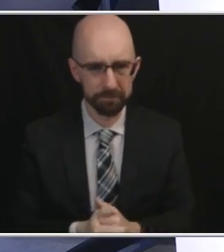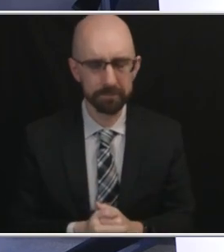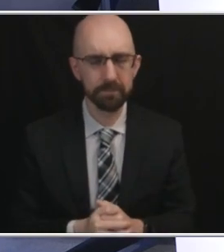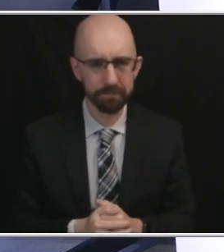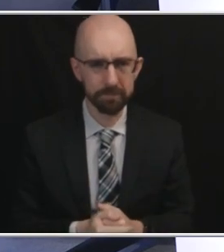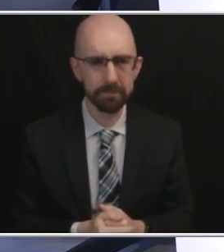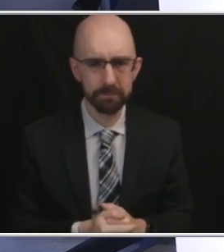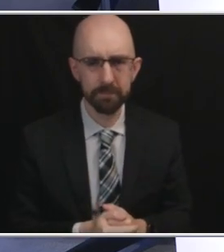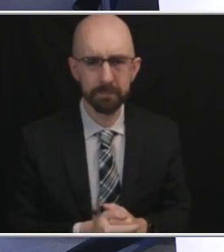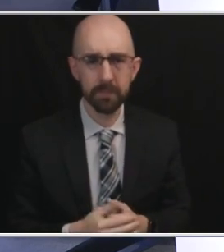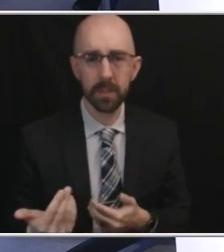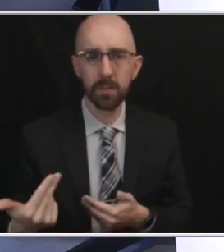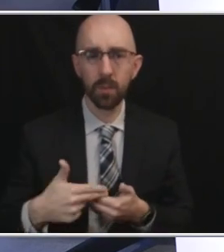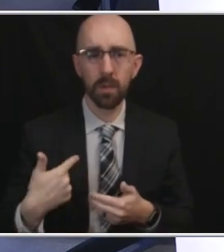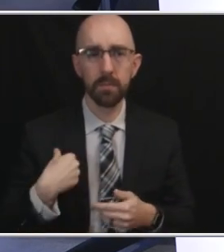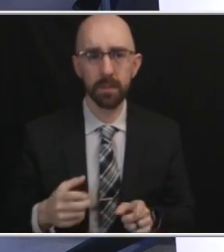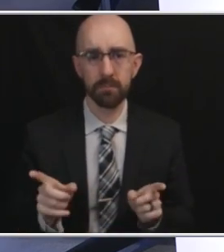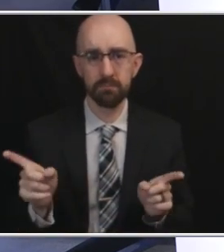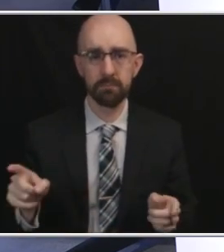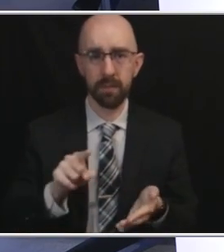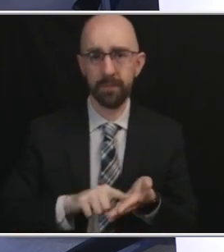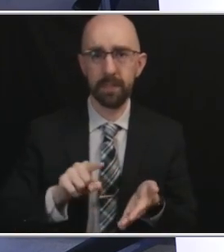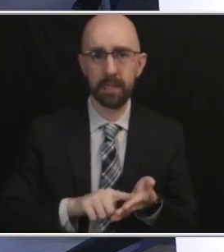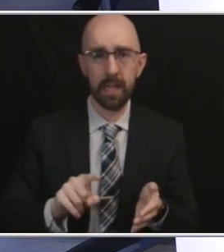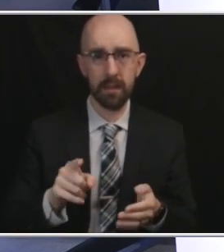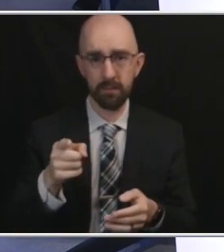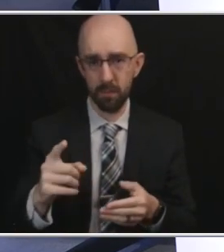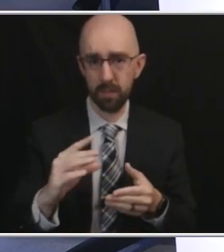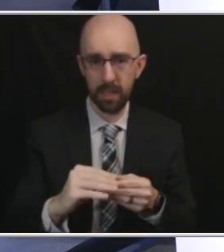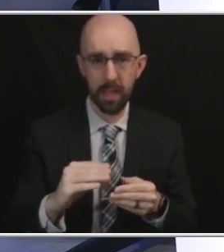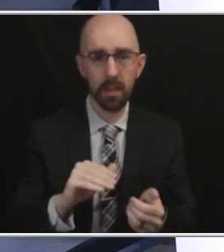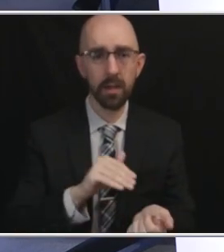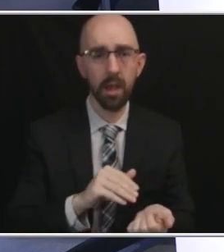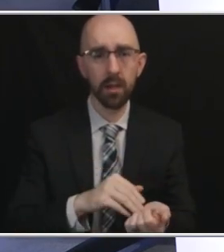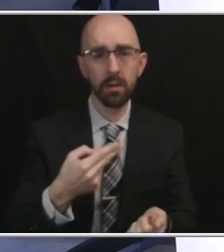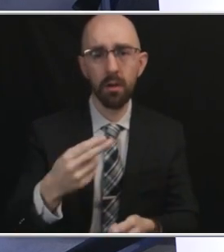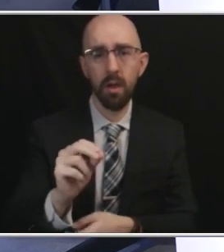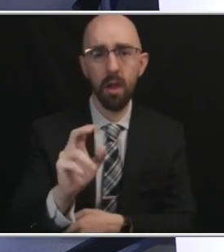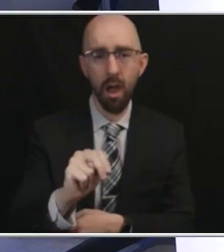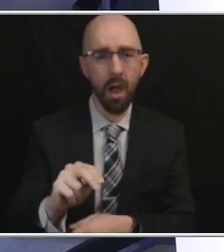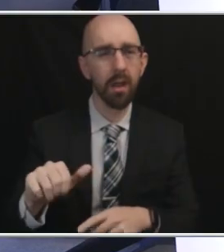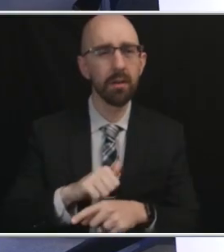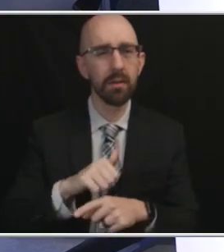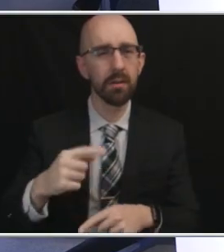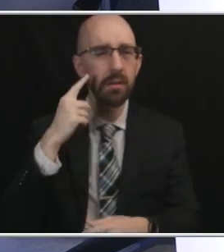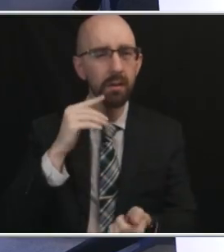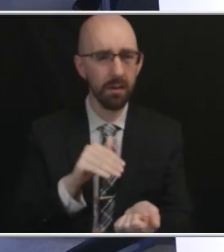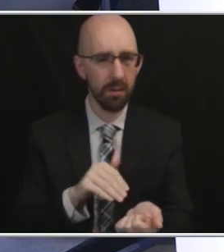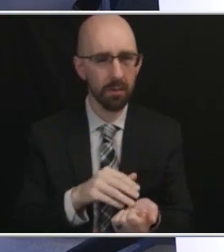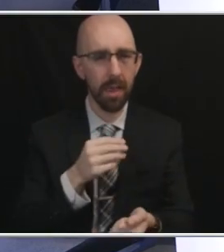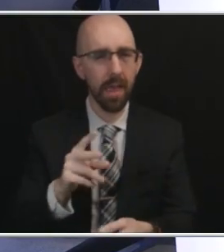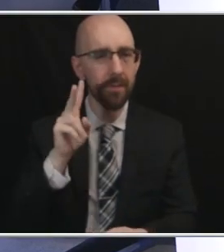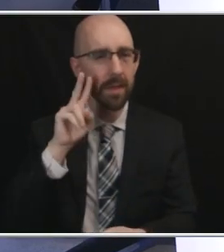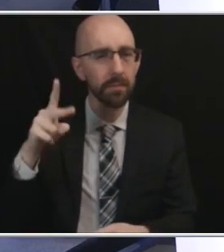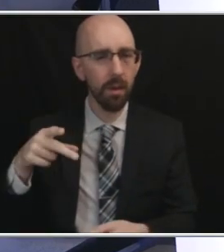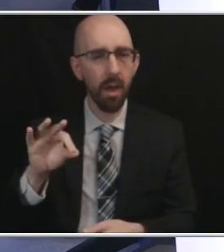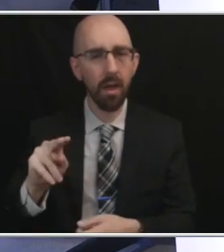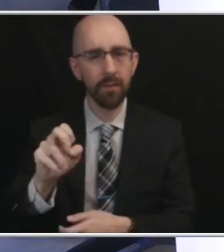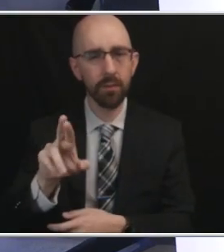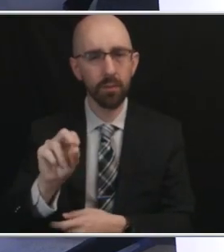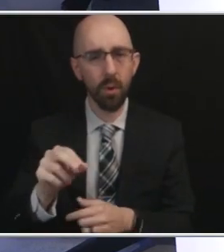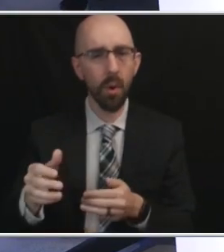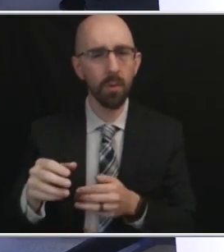Joining me to investigate these claims are Dr. Sarah Hahn, a practicing neurologist and the Vice President of our Neuroscience Service Line here at the health